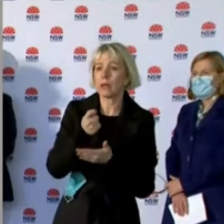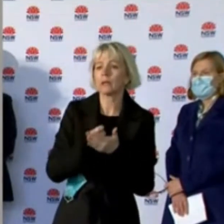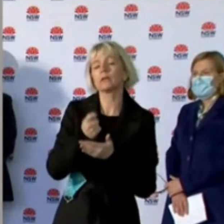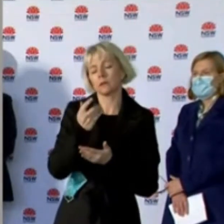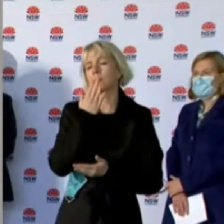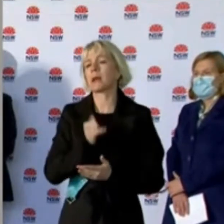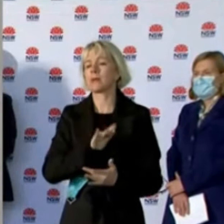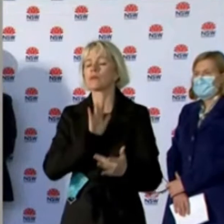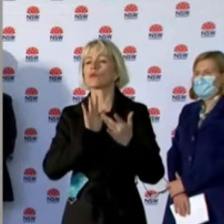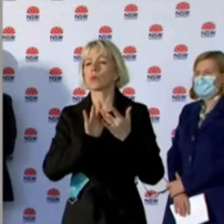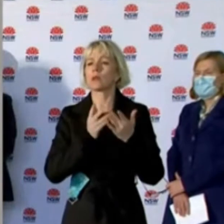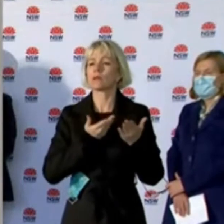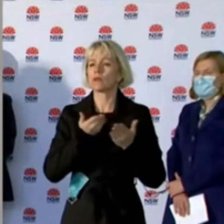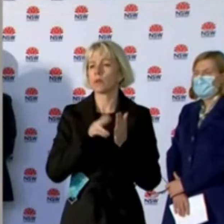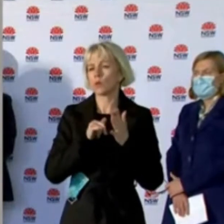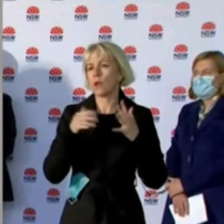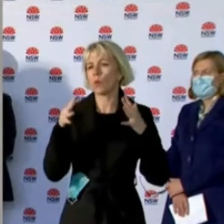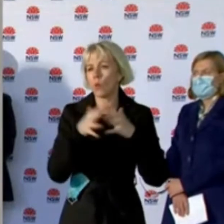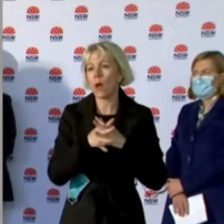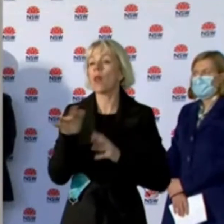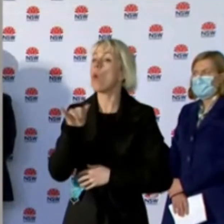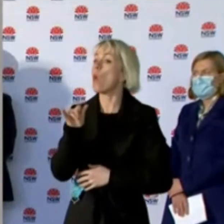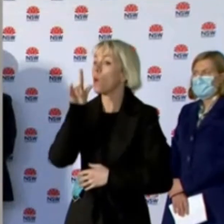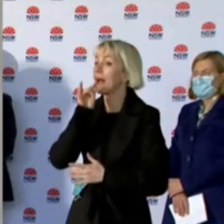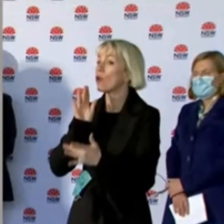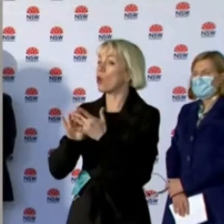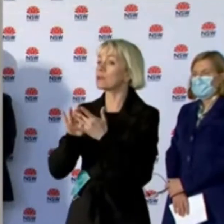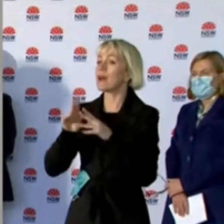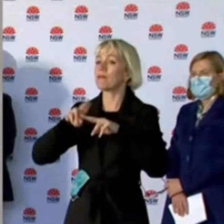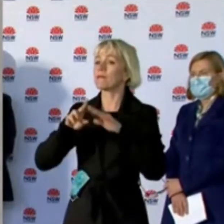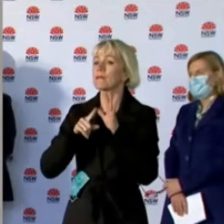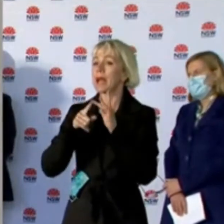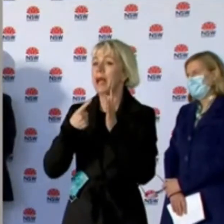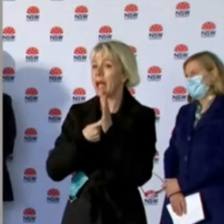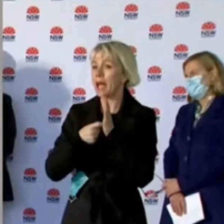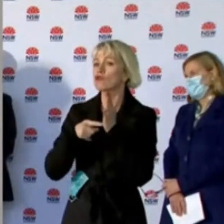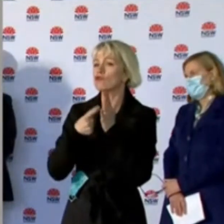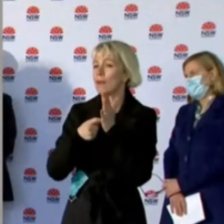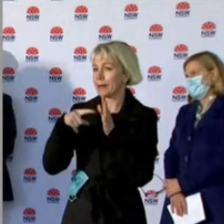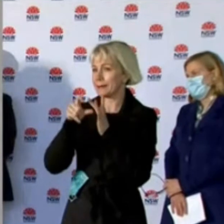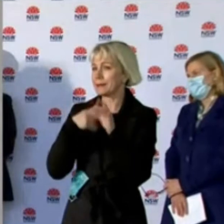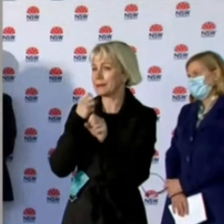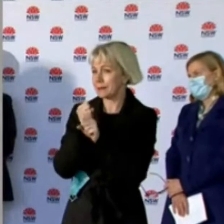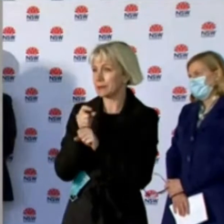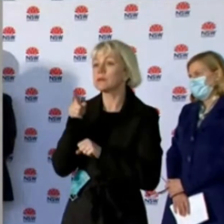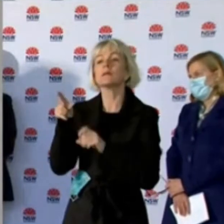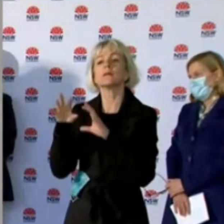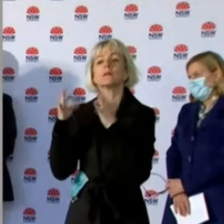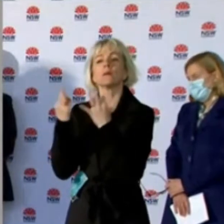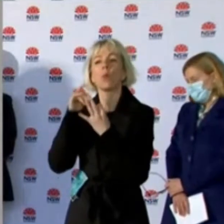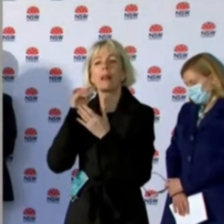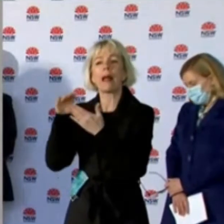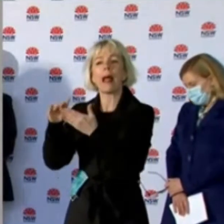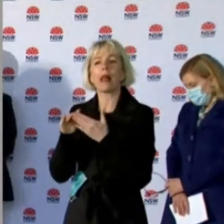you're a residential tenant, you can go through fair trading, where you can have rent reductions provided through your landlord. So for landlords, I ask